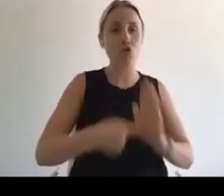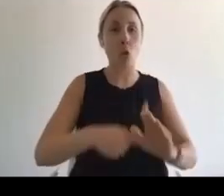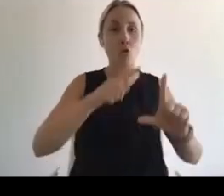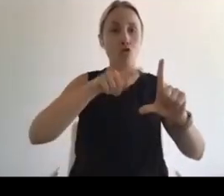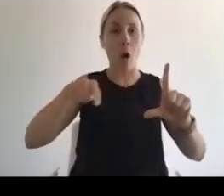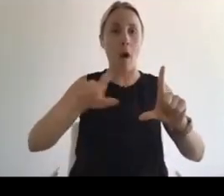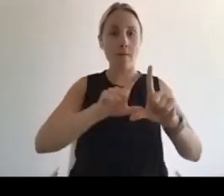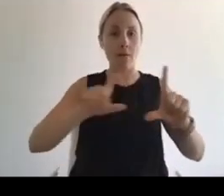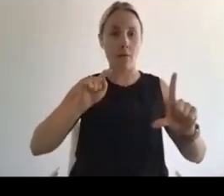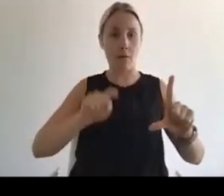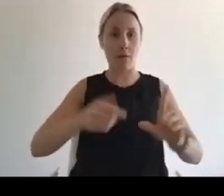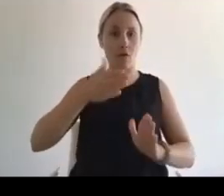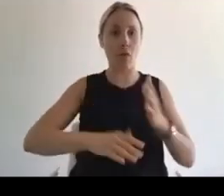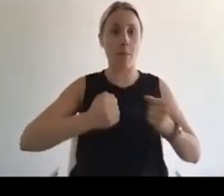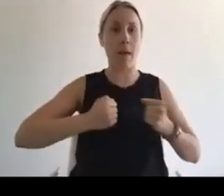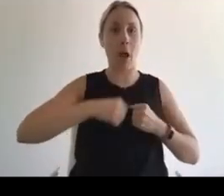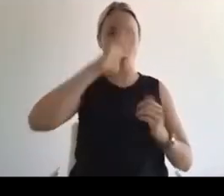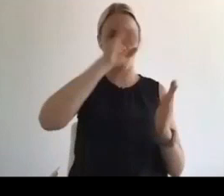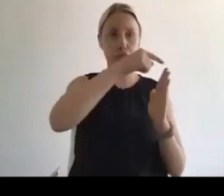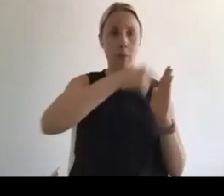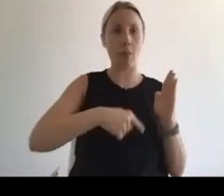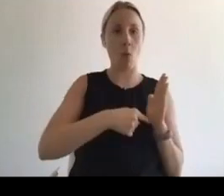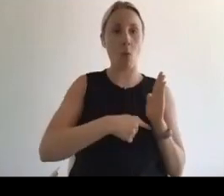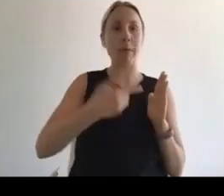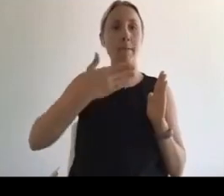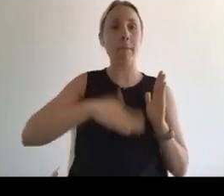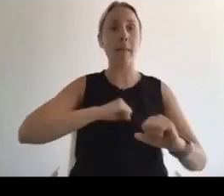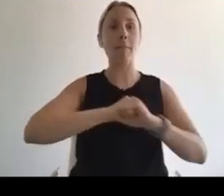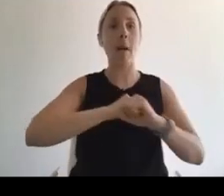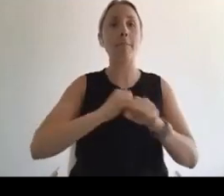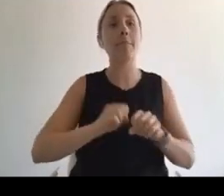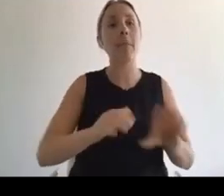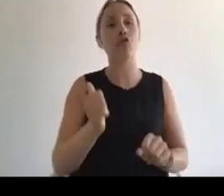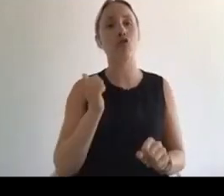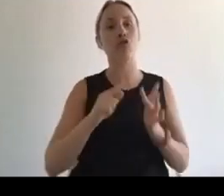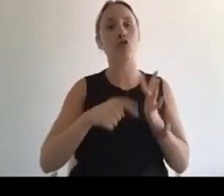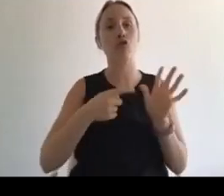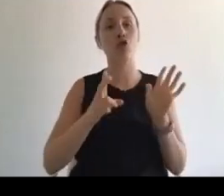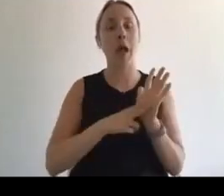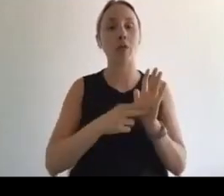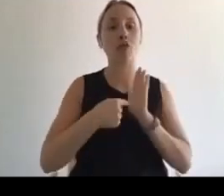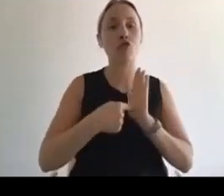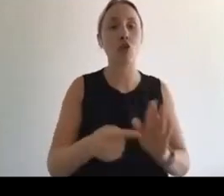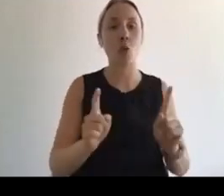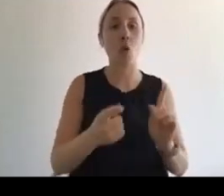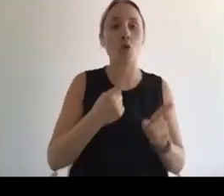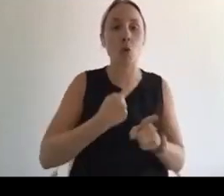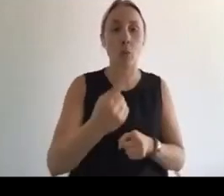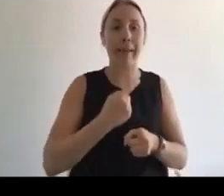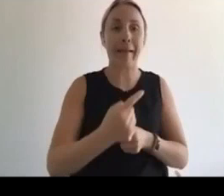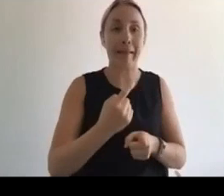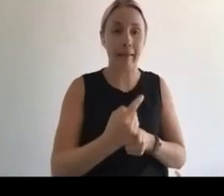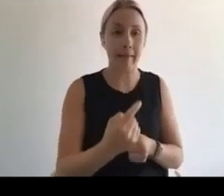in the report that we have recently published in January, which shows that, for example, on a weekly basis, earnings